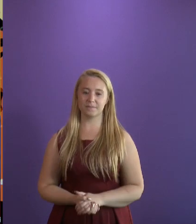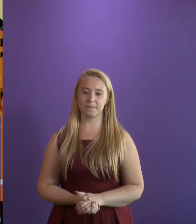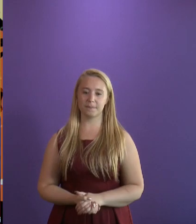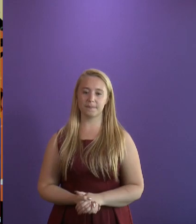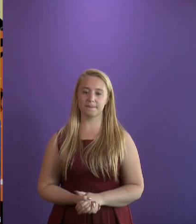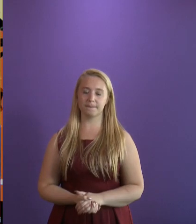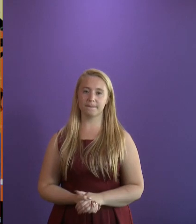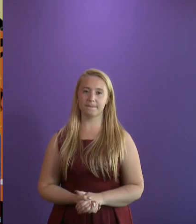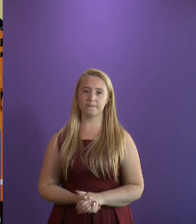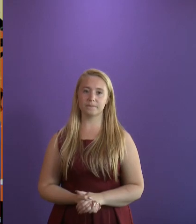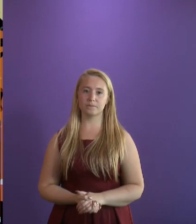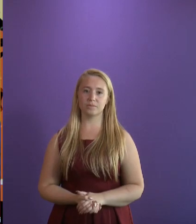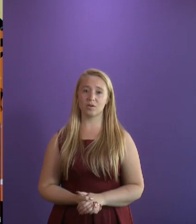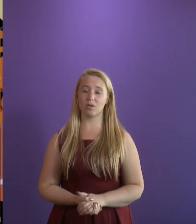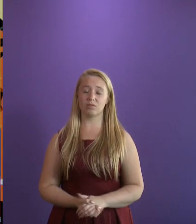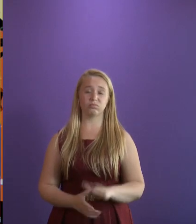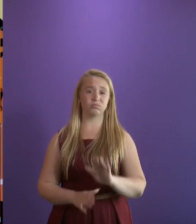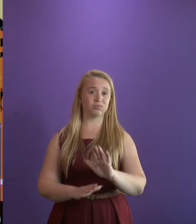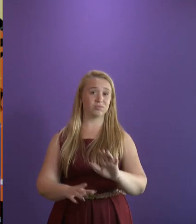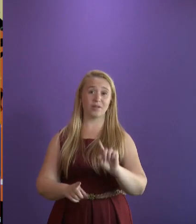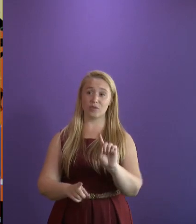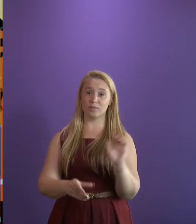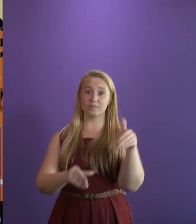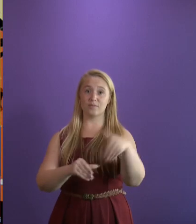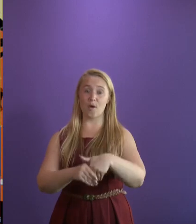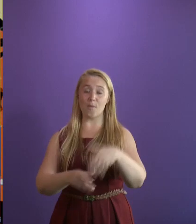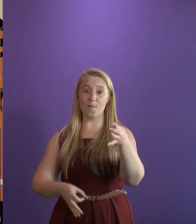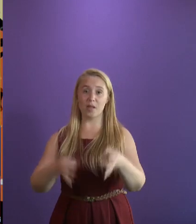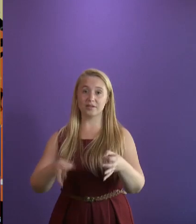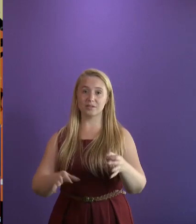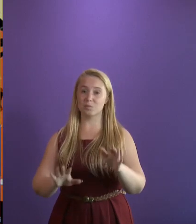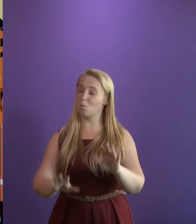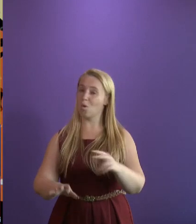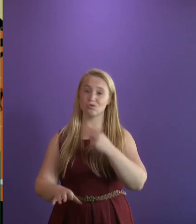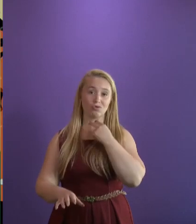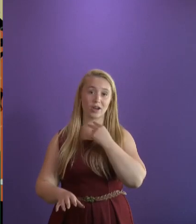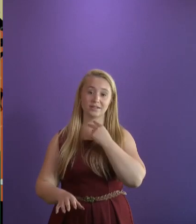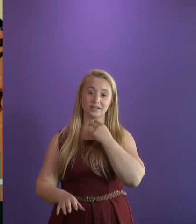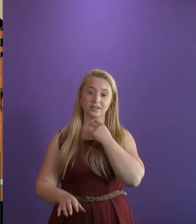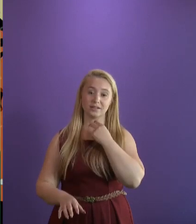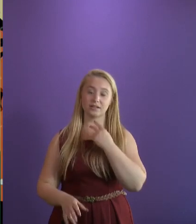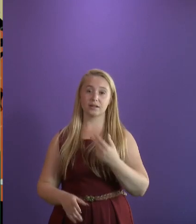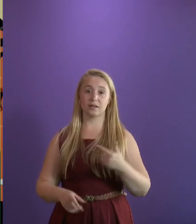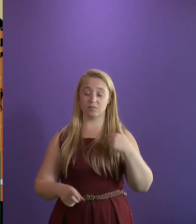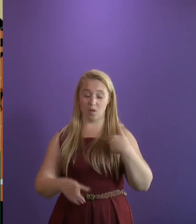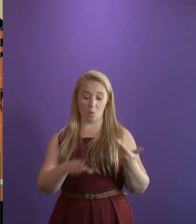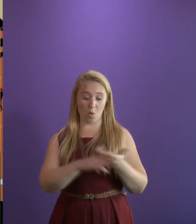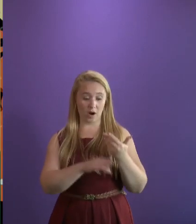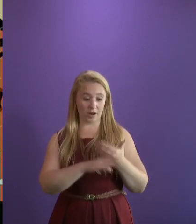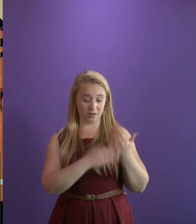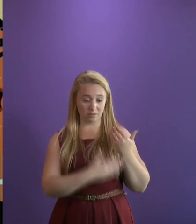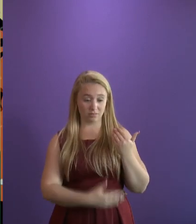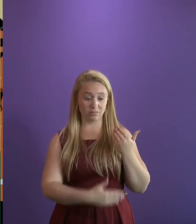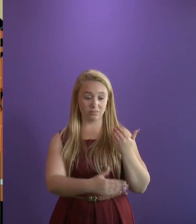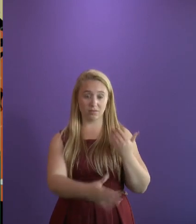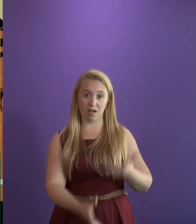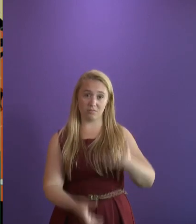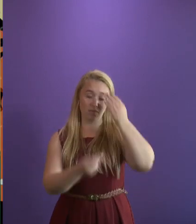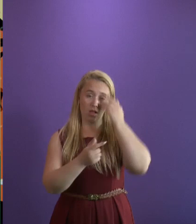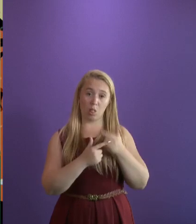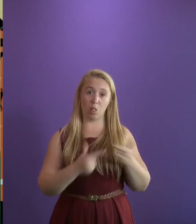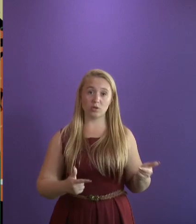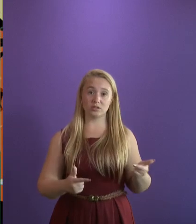Absolutely, you will not regret getting yourself more involved. I've learned on the job massively. As I said, left school after my hire, so I have just learned and